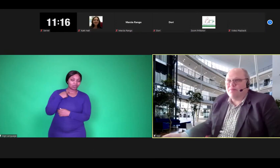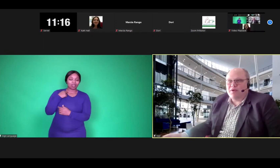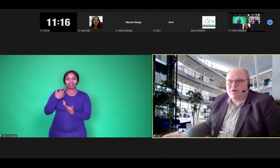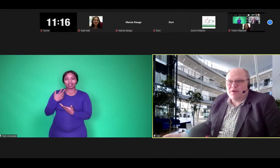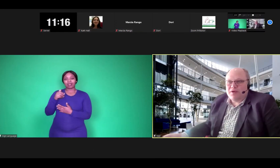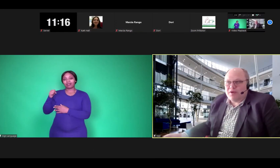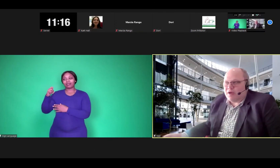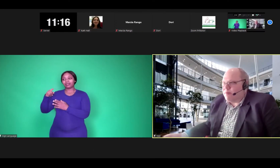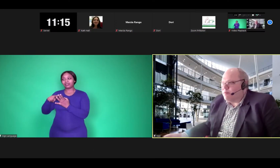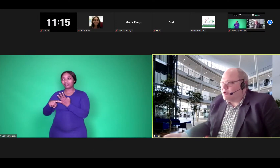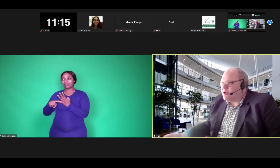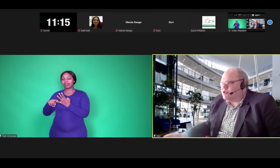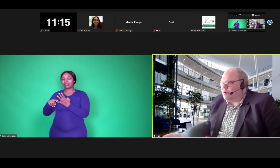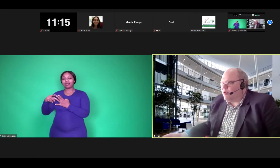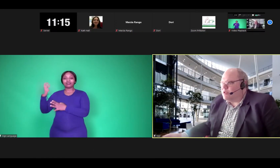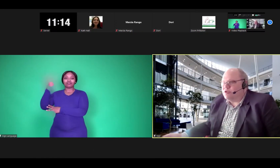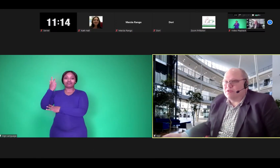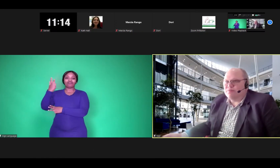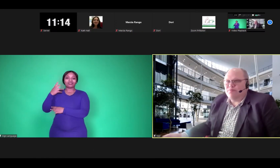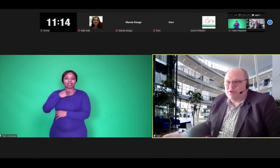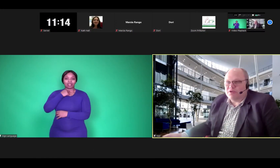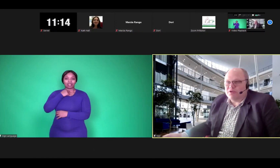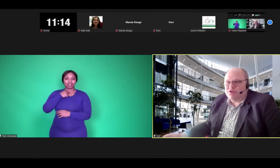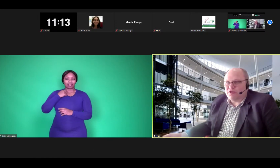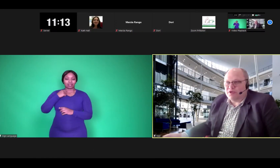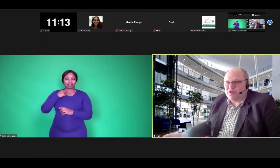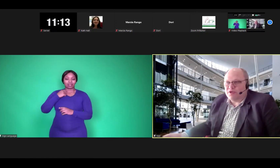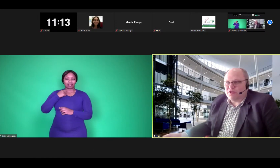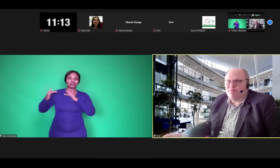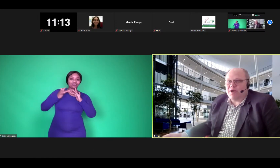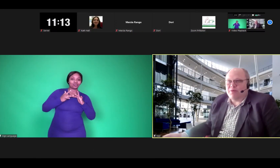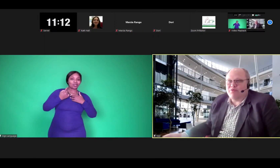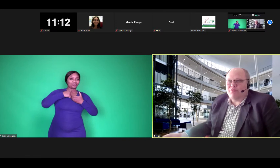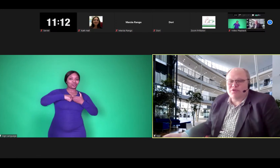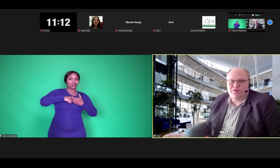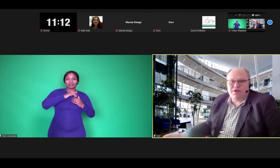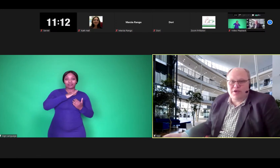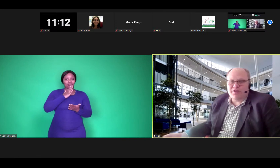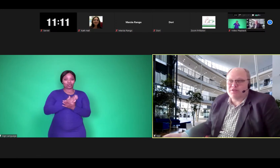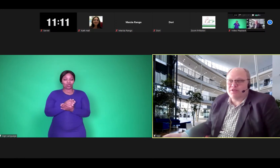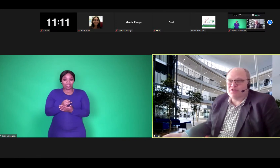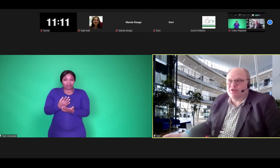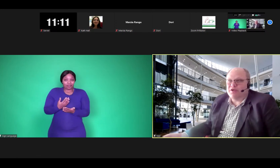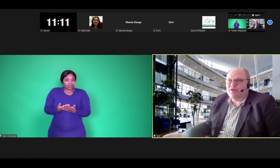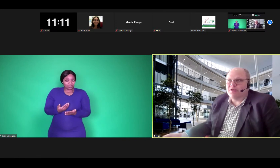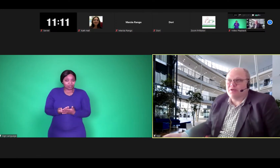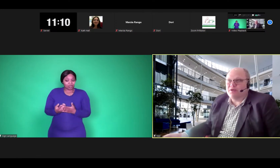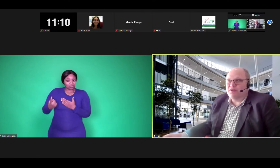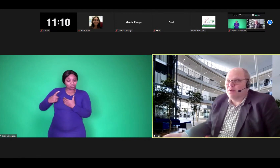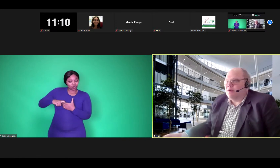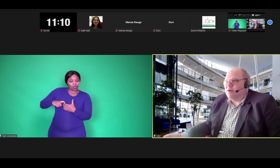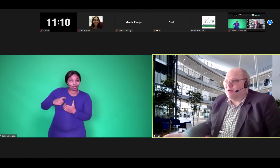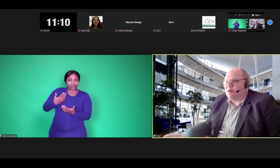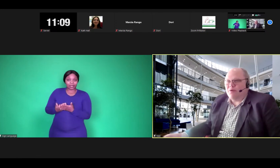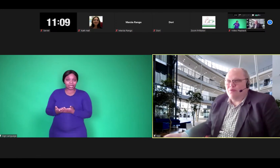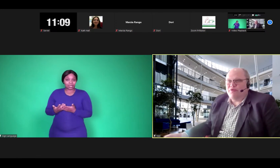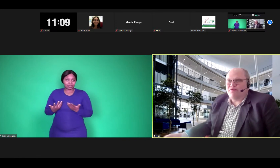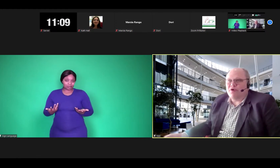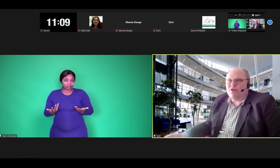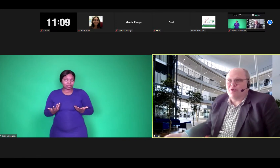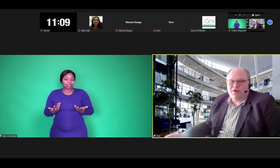and I'm not sure when she will be able to join us. So maybe we should end the session here